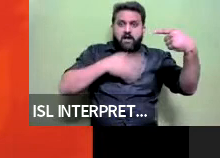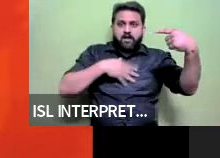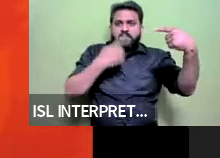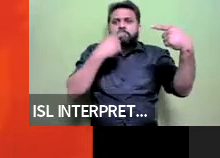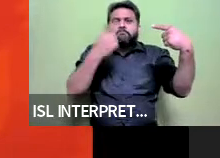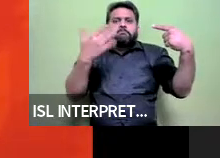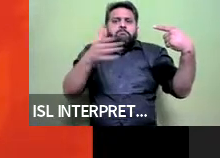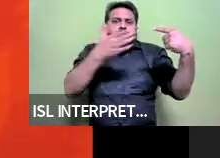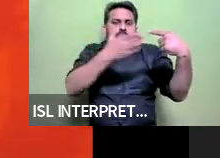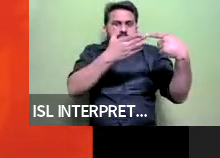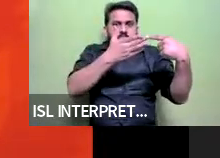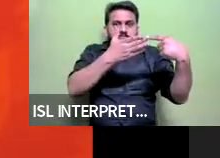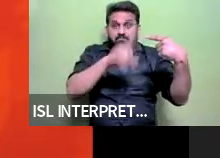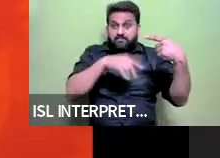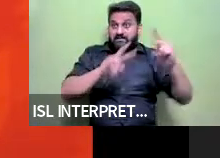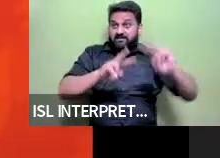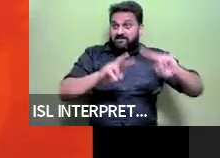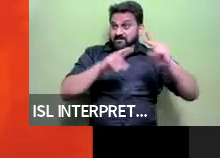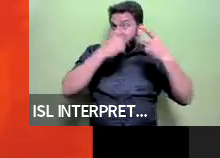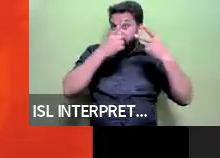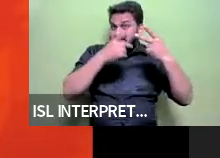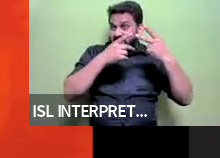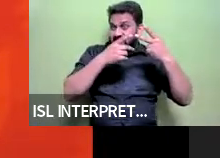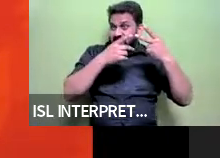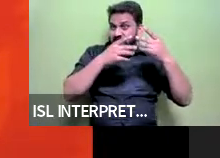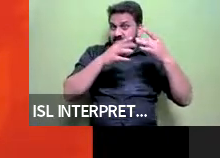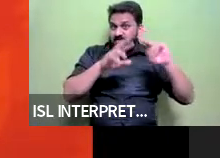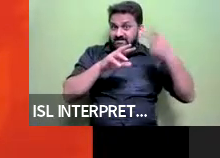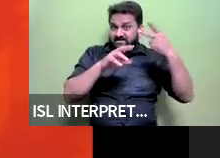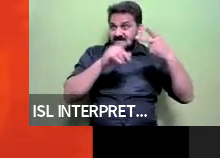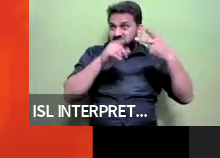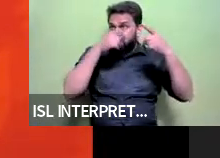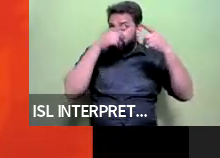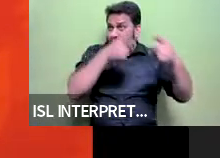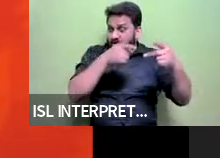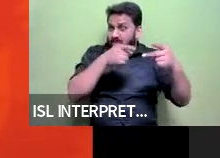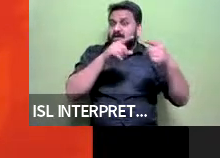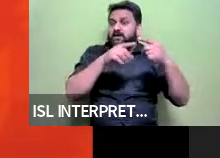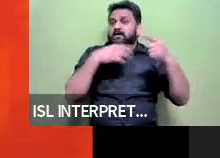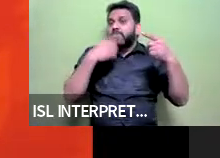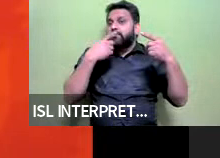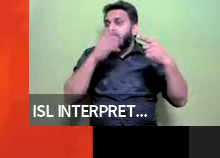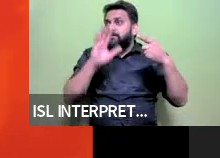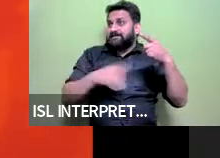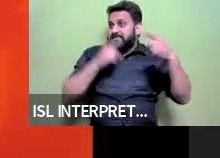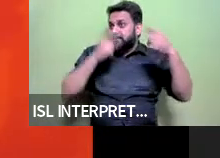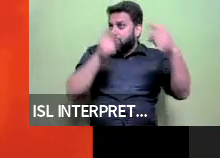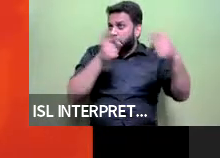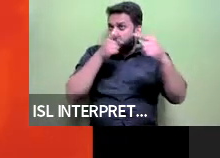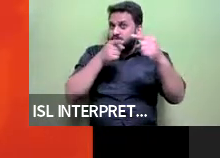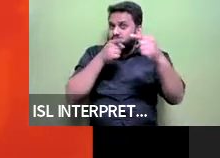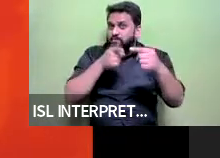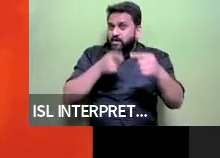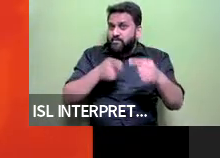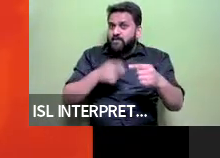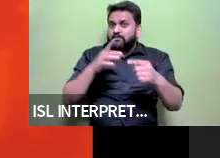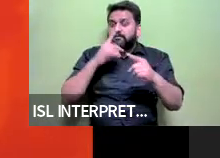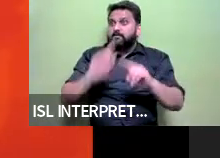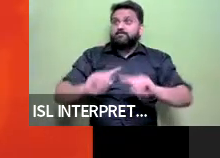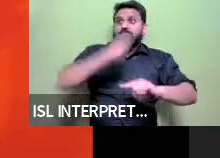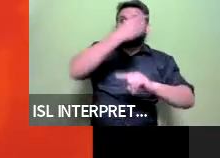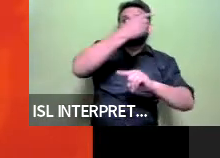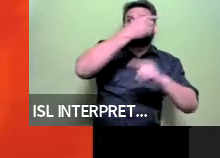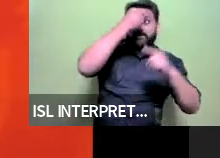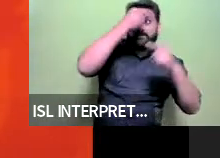this. Moving on to my second point, moving on to my next point, going back to my first